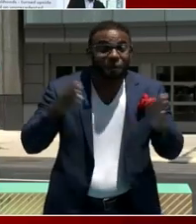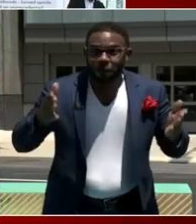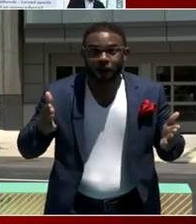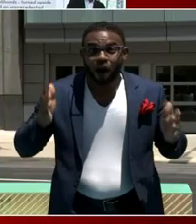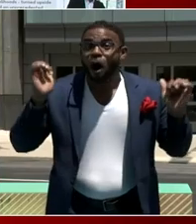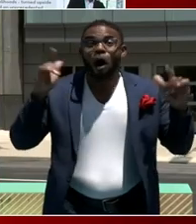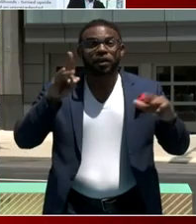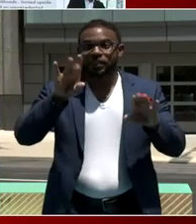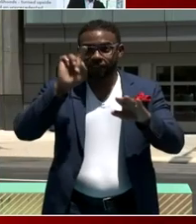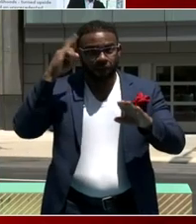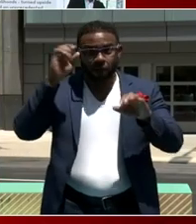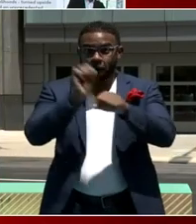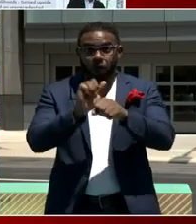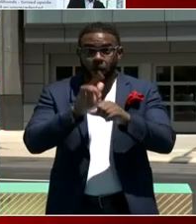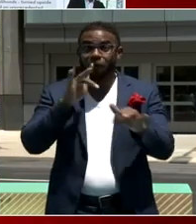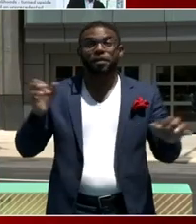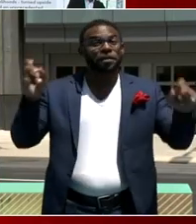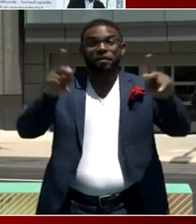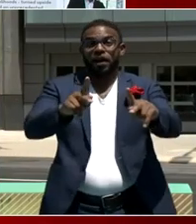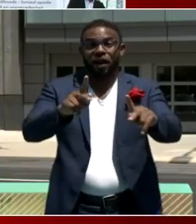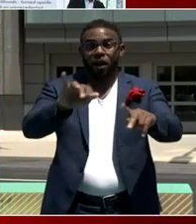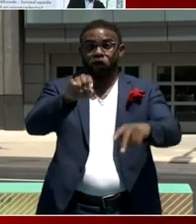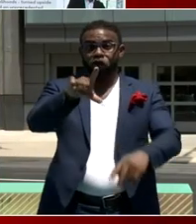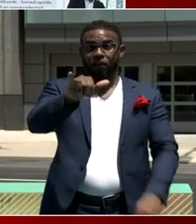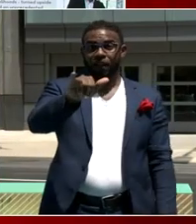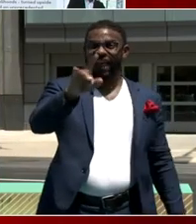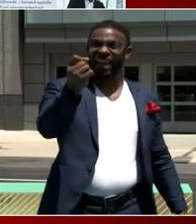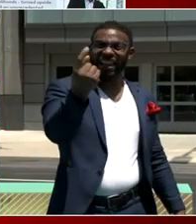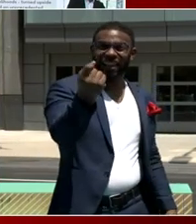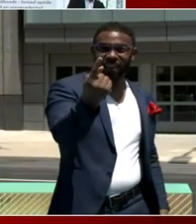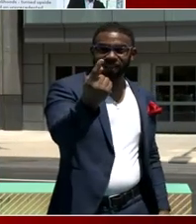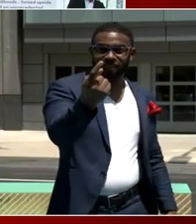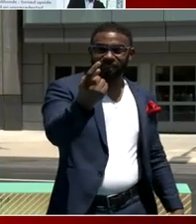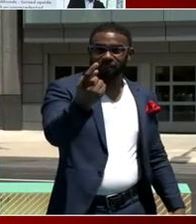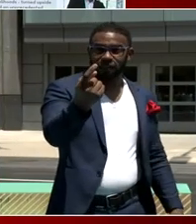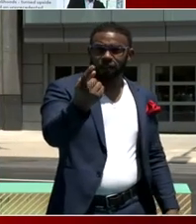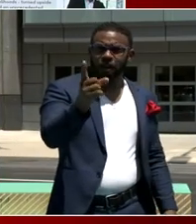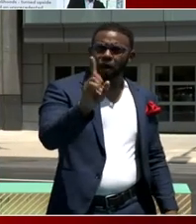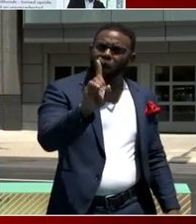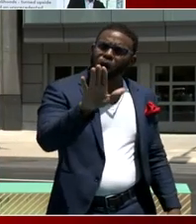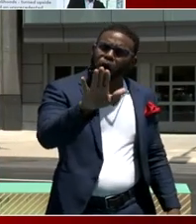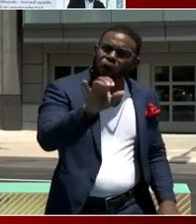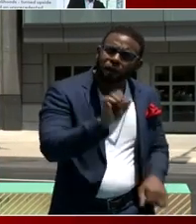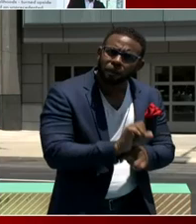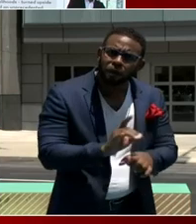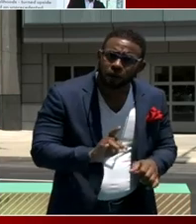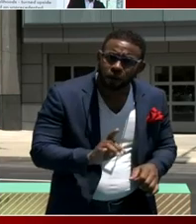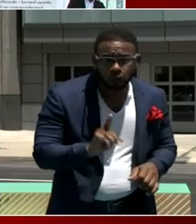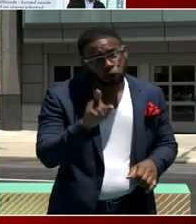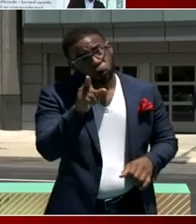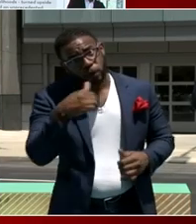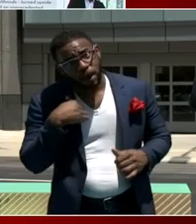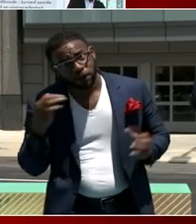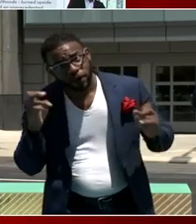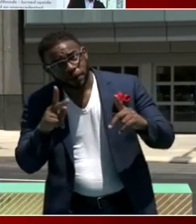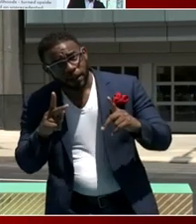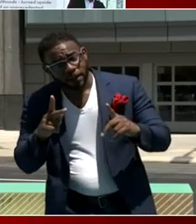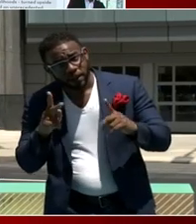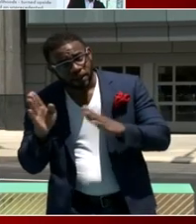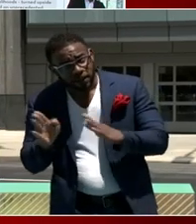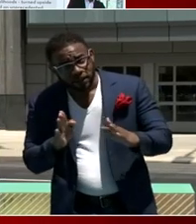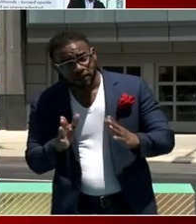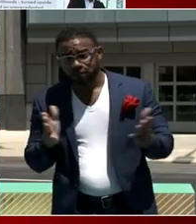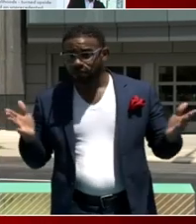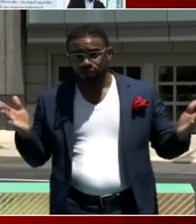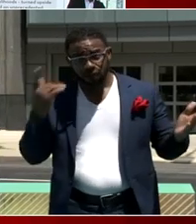open. All D.C. government employees will be back on July 11th. Where are your employees? Do you have a comeback to